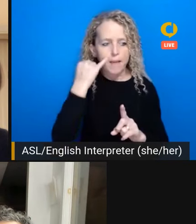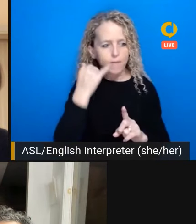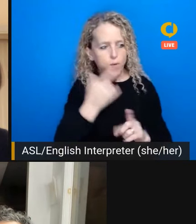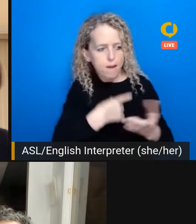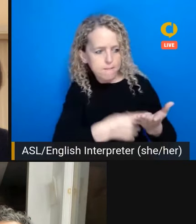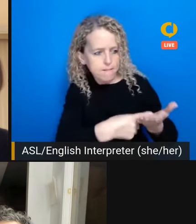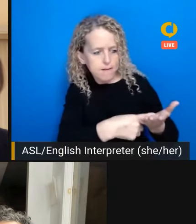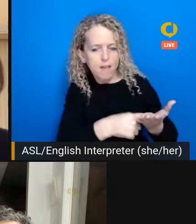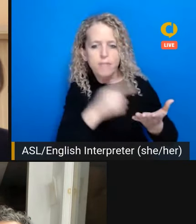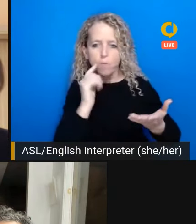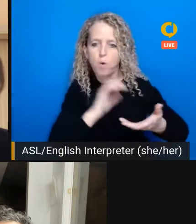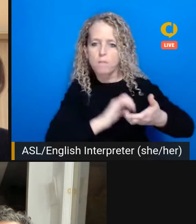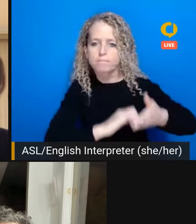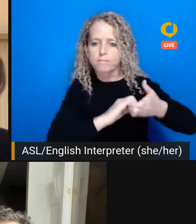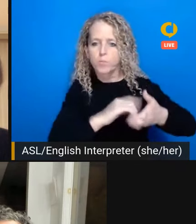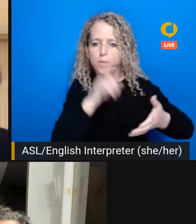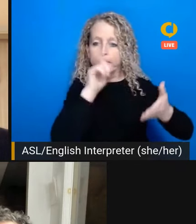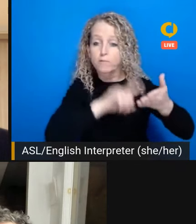most profs to be very receptive.